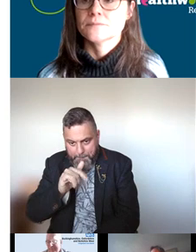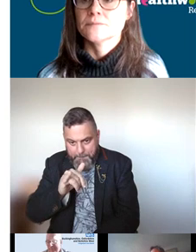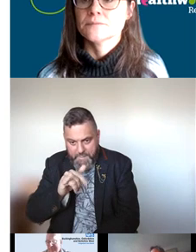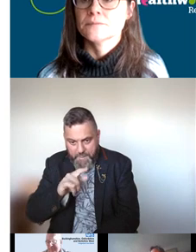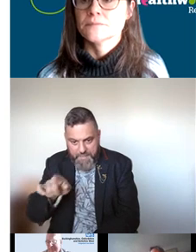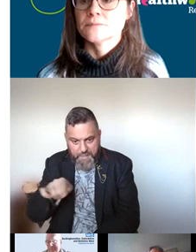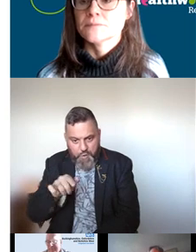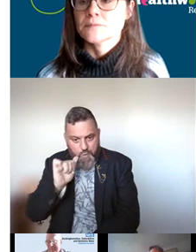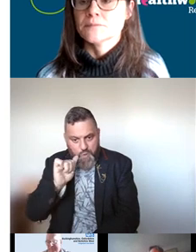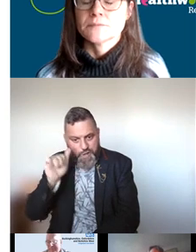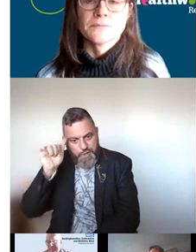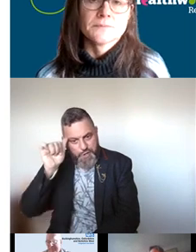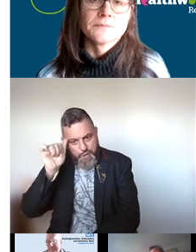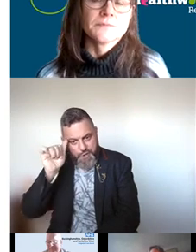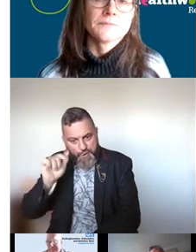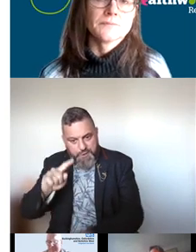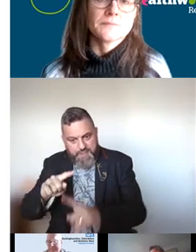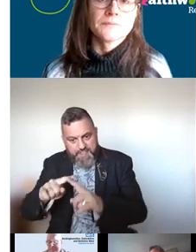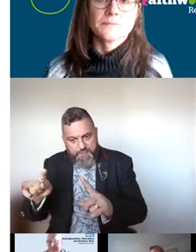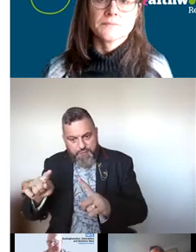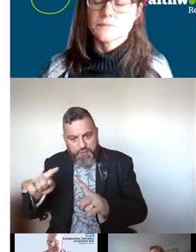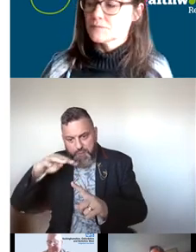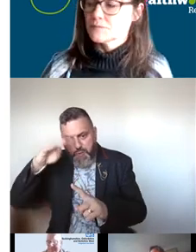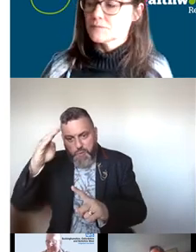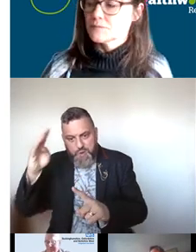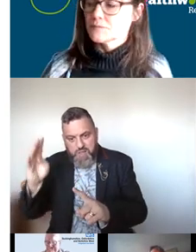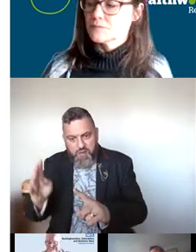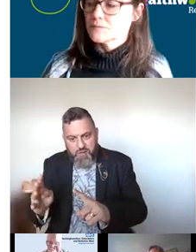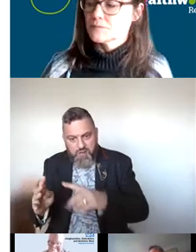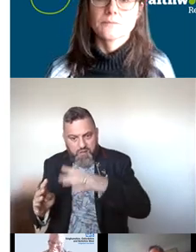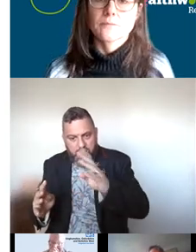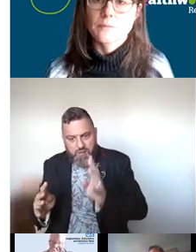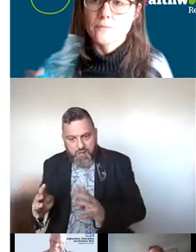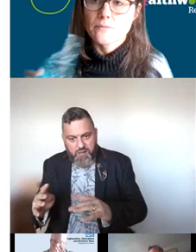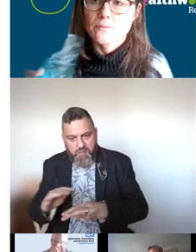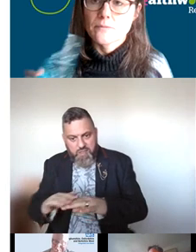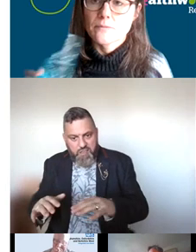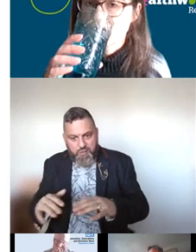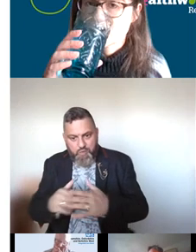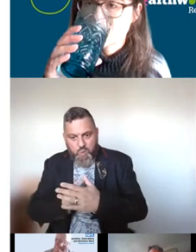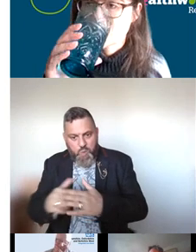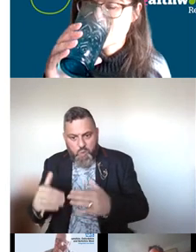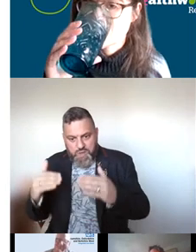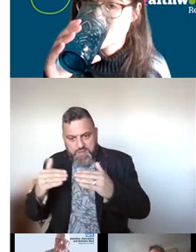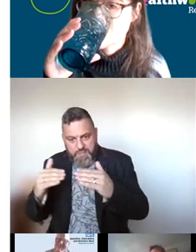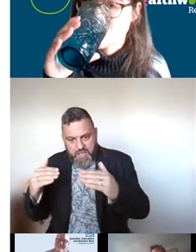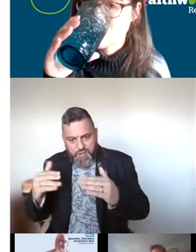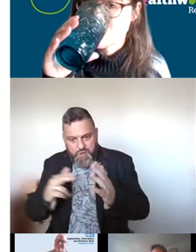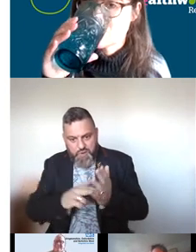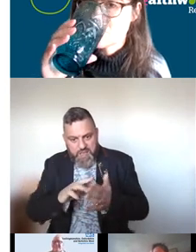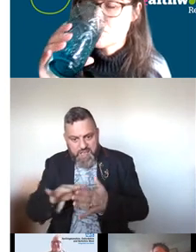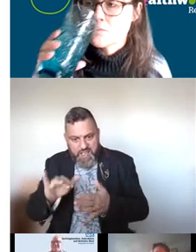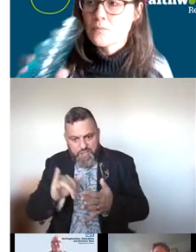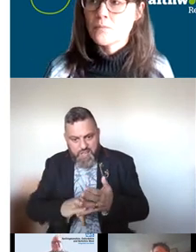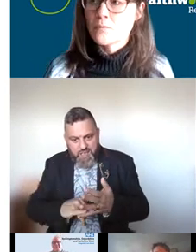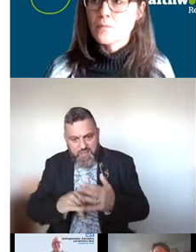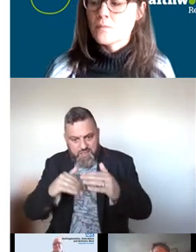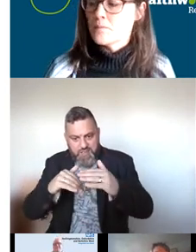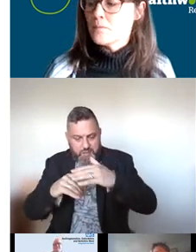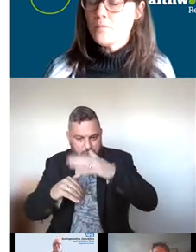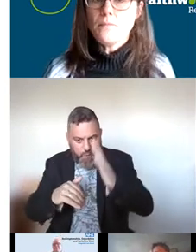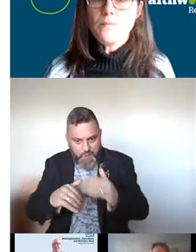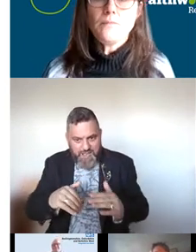complexity of different borders, and they don't always match. So NHS borders are different to